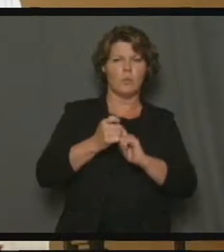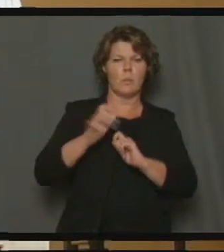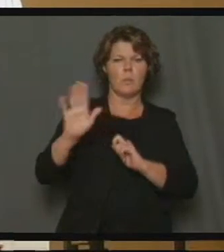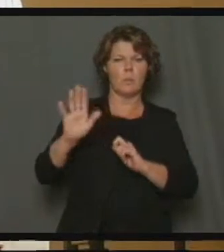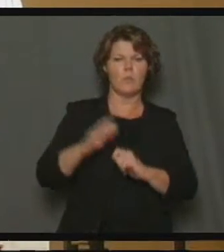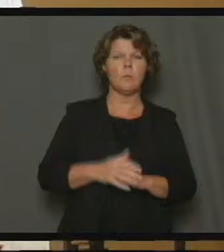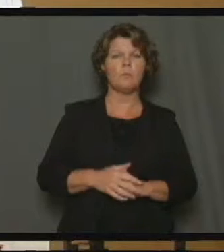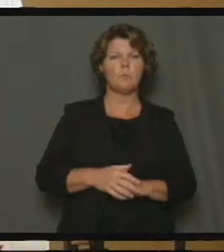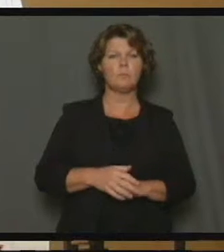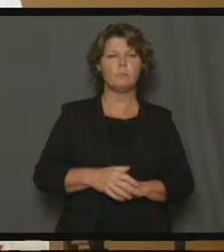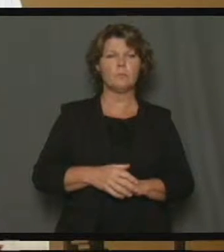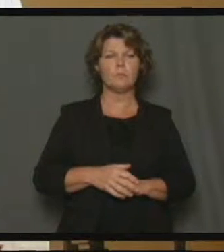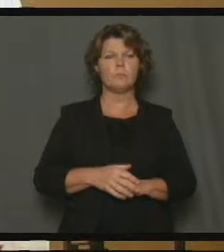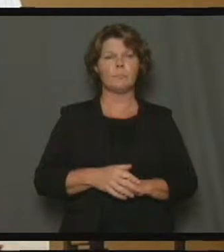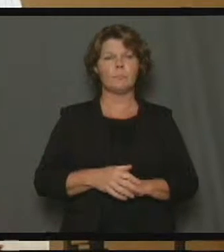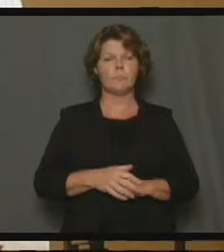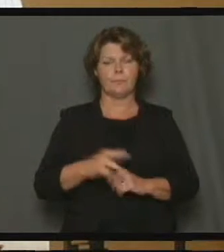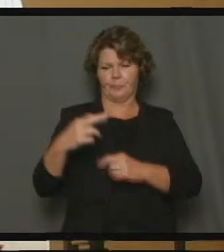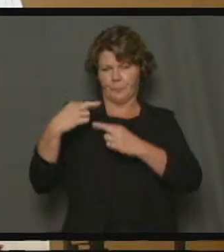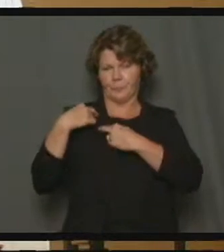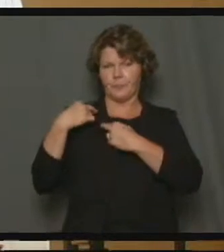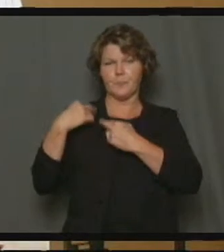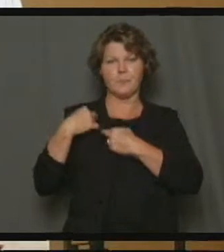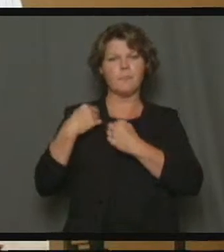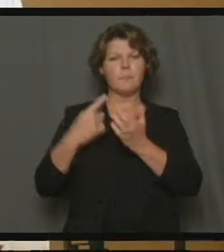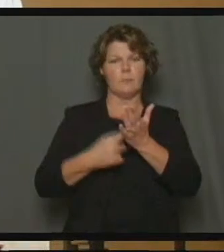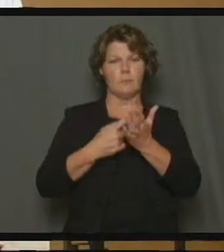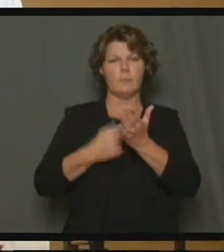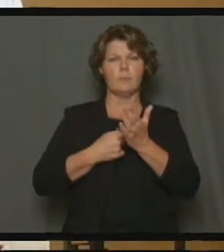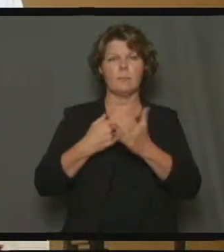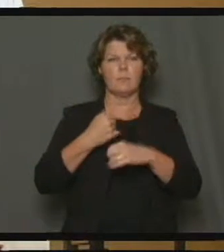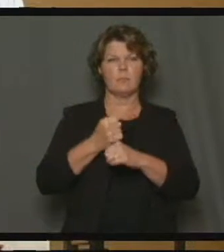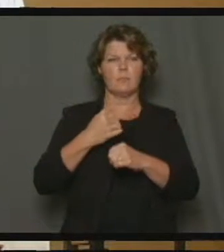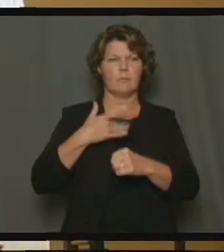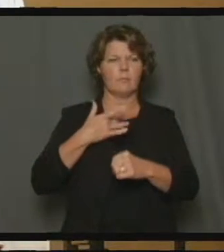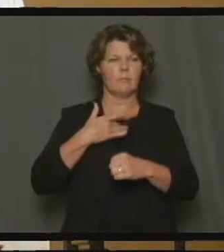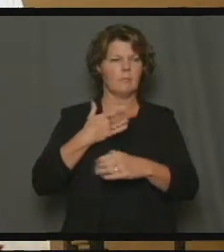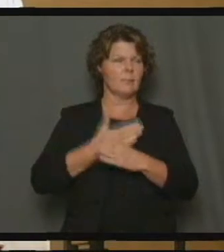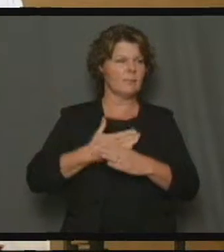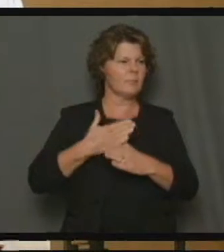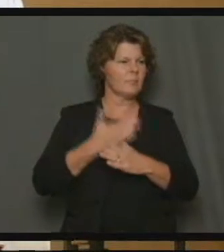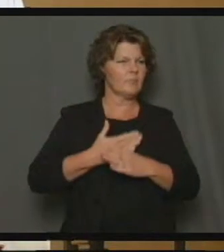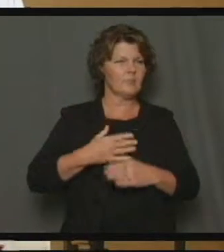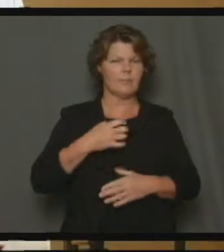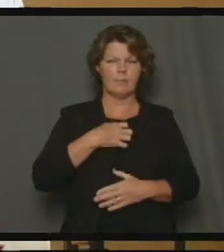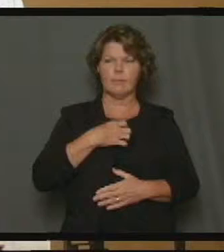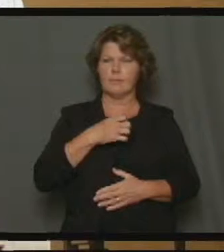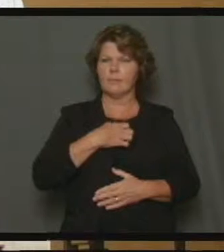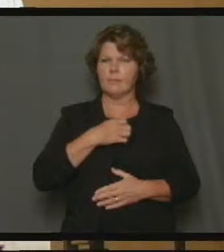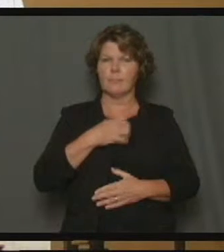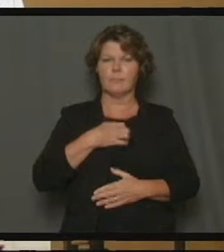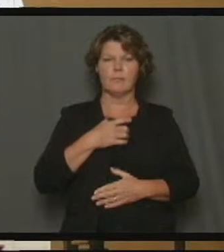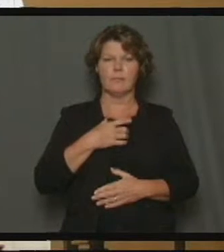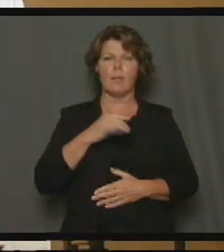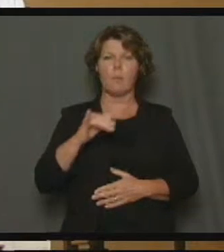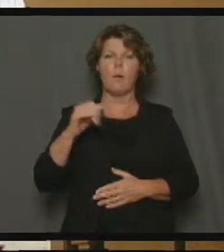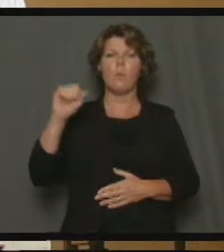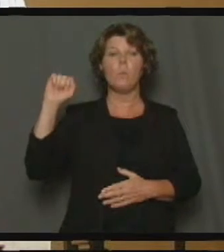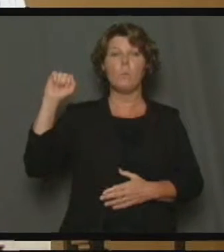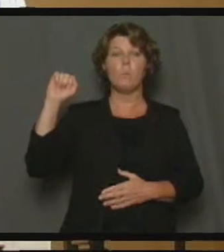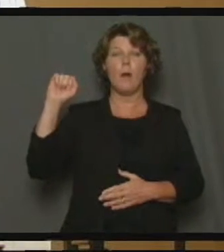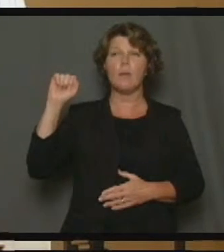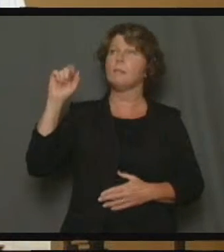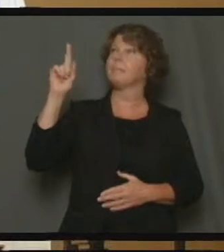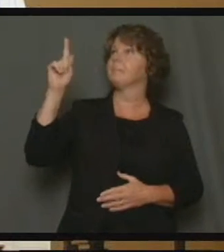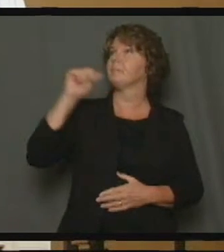suggesting. Accountability sometimes aggravates us. But such rebellion doesn't make God happy. He